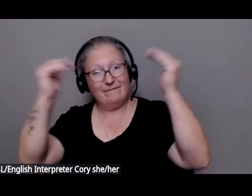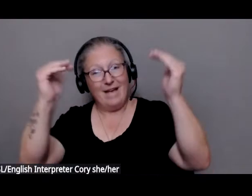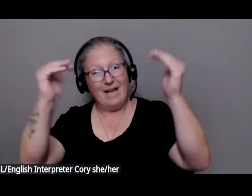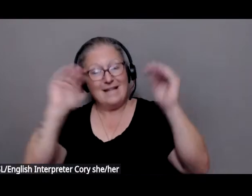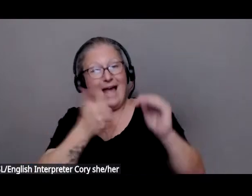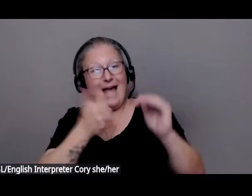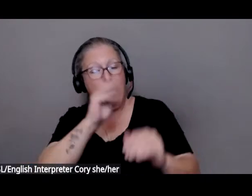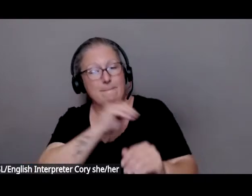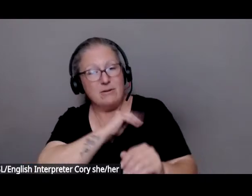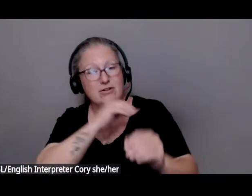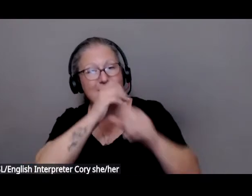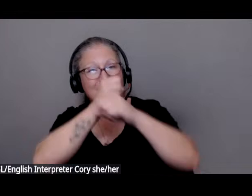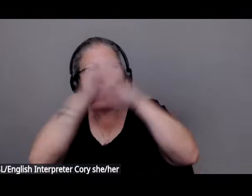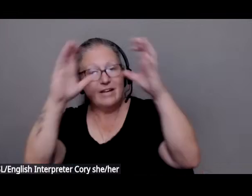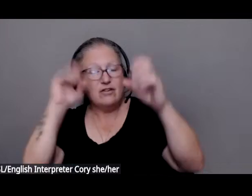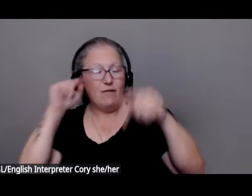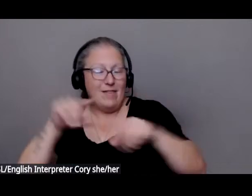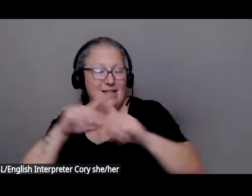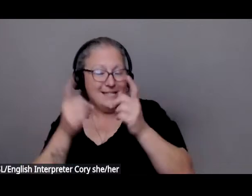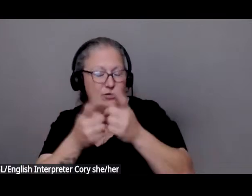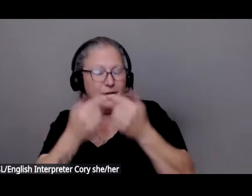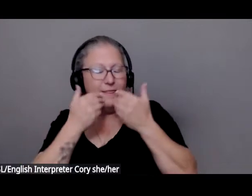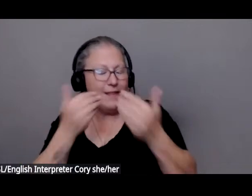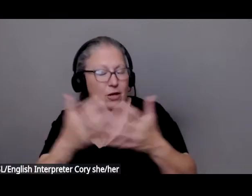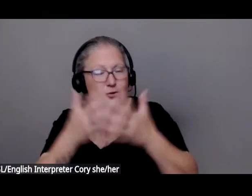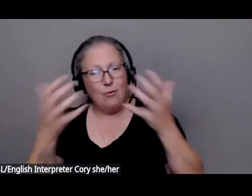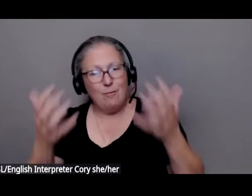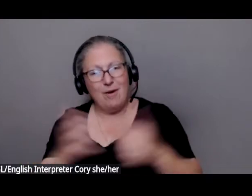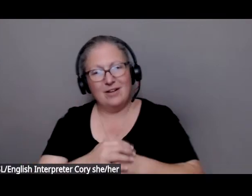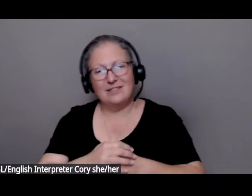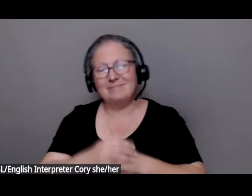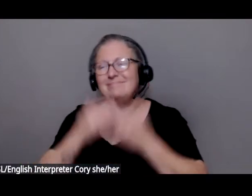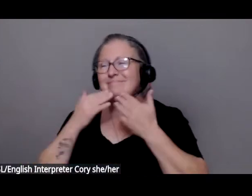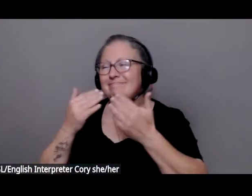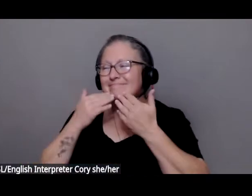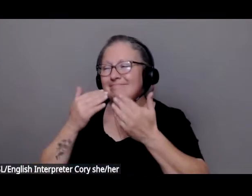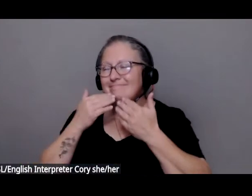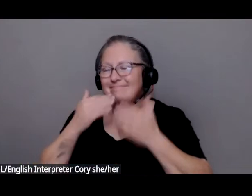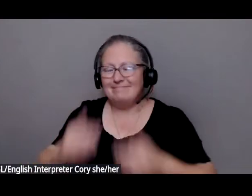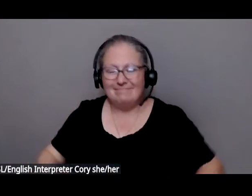vision of the district. Thank you so much. Thank you.